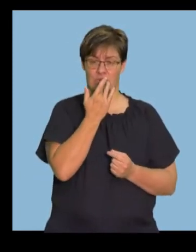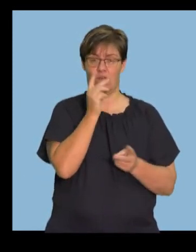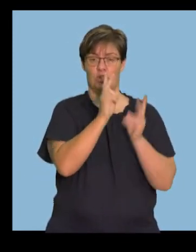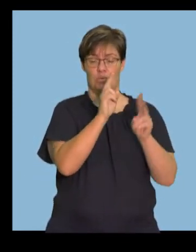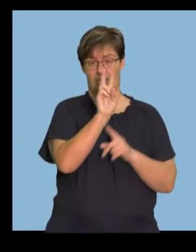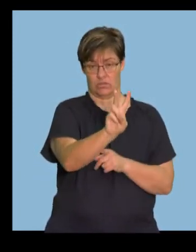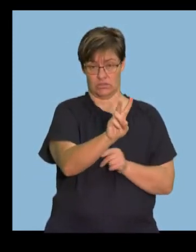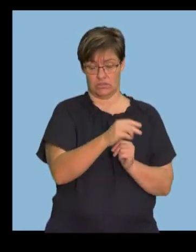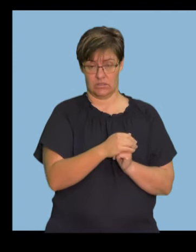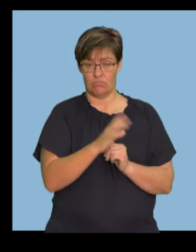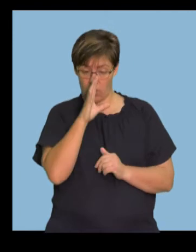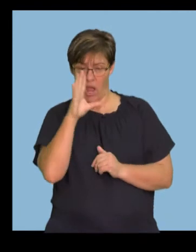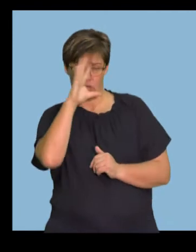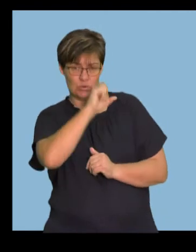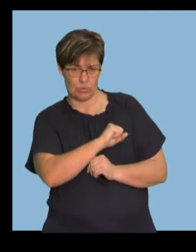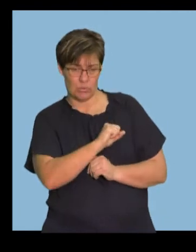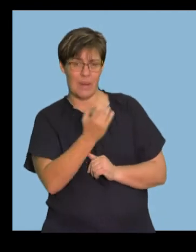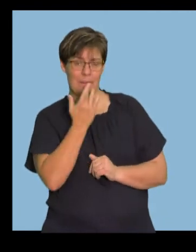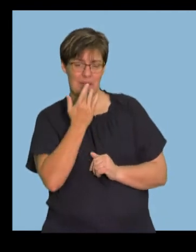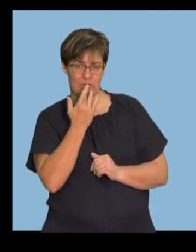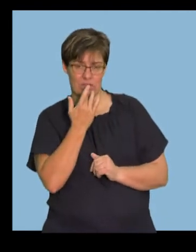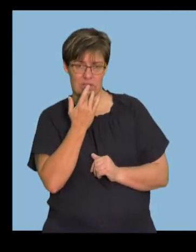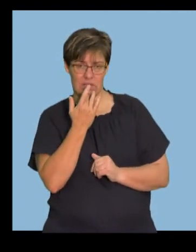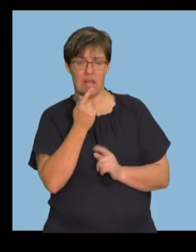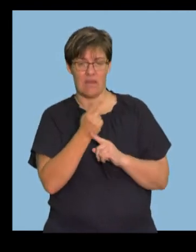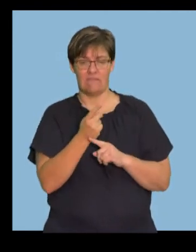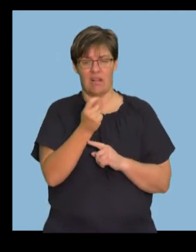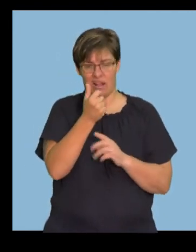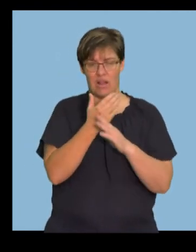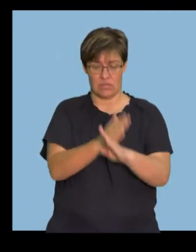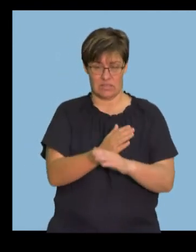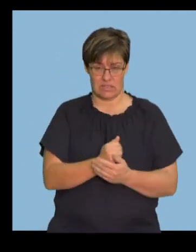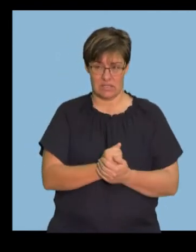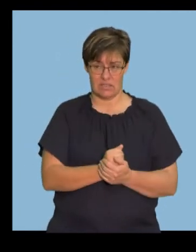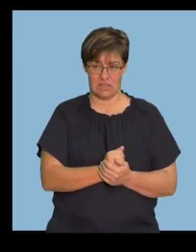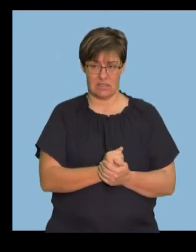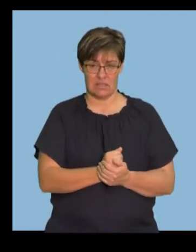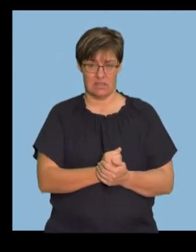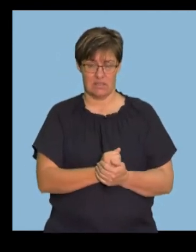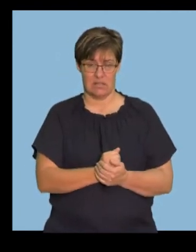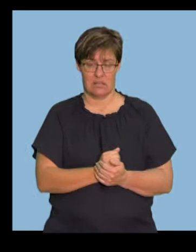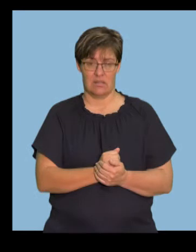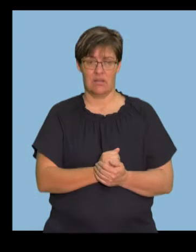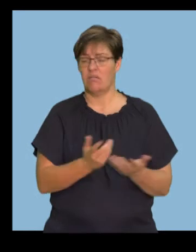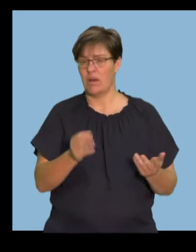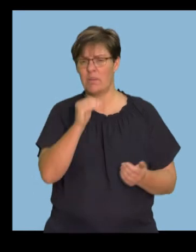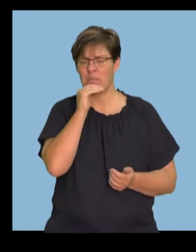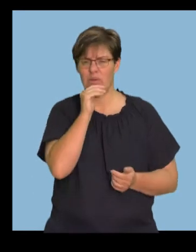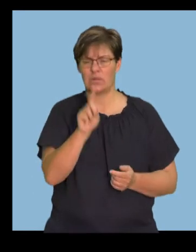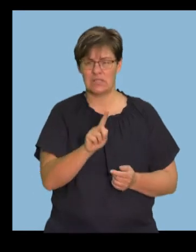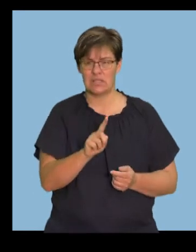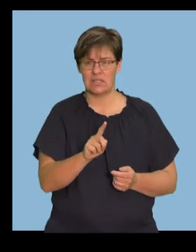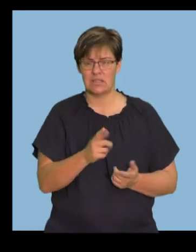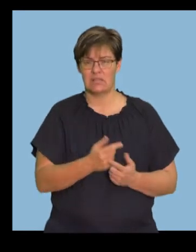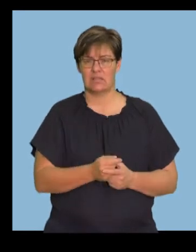have a battery of 12 volts, and the assumption is that the battery has negligible resistance. So if the battery has got negligible